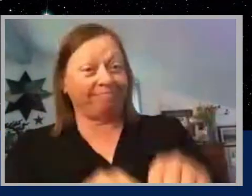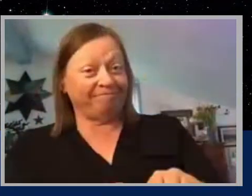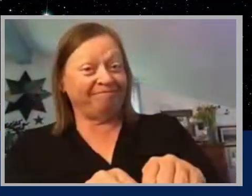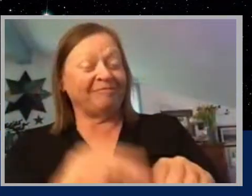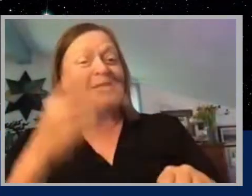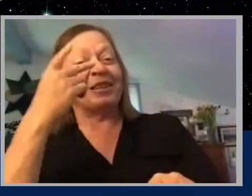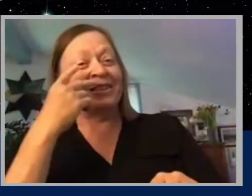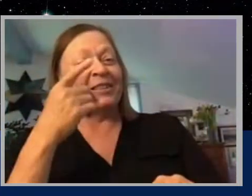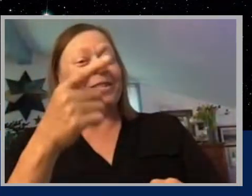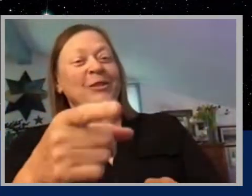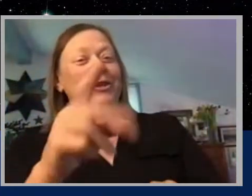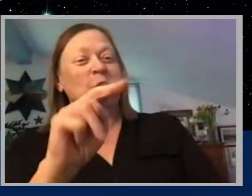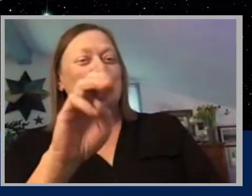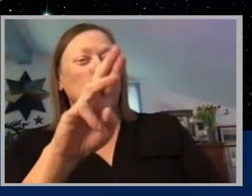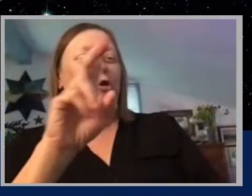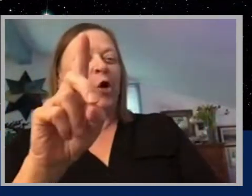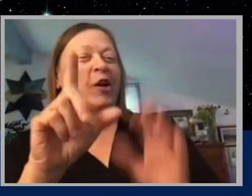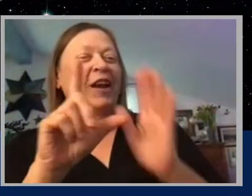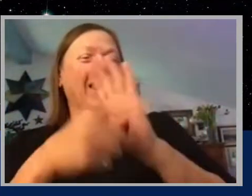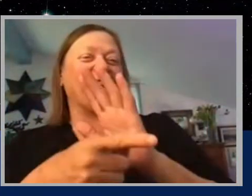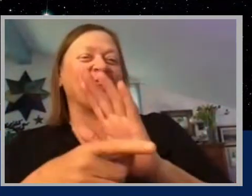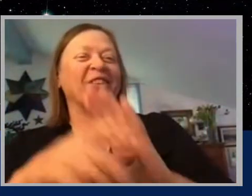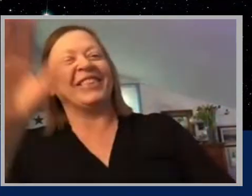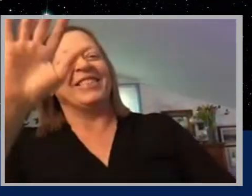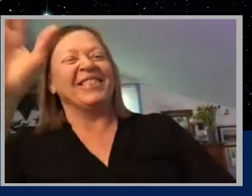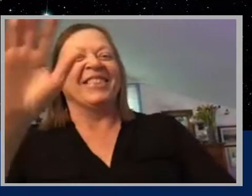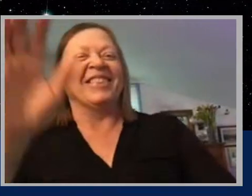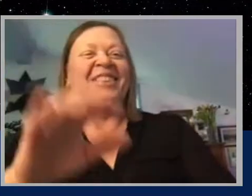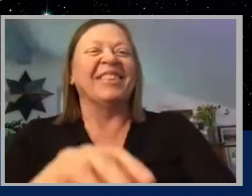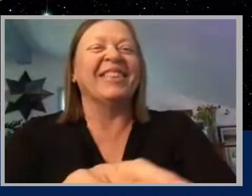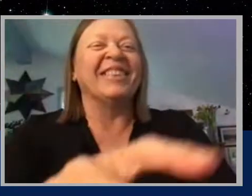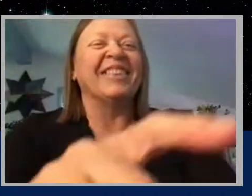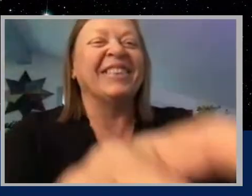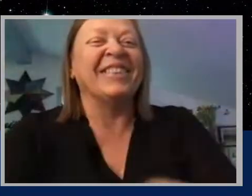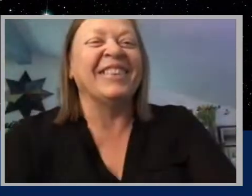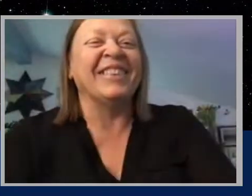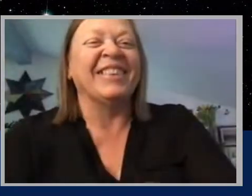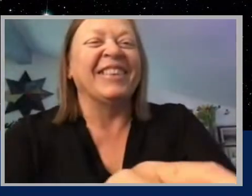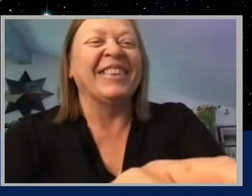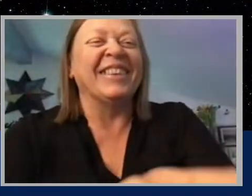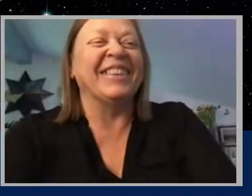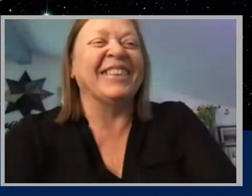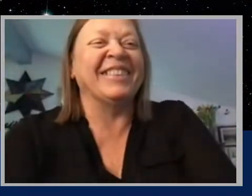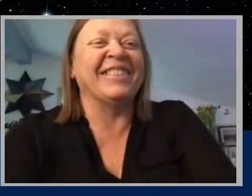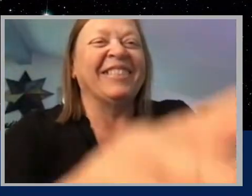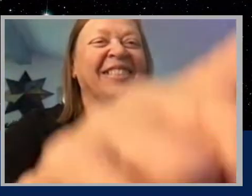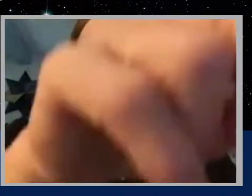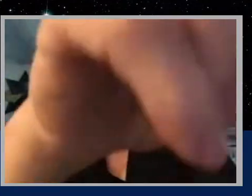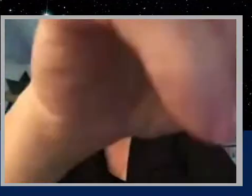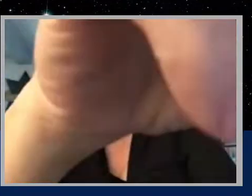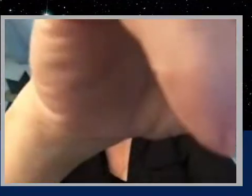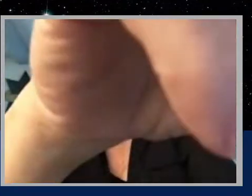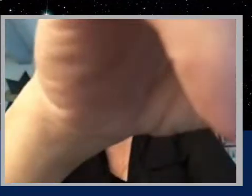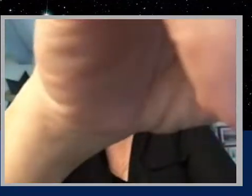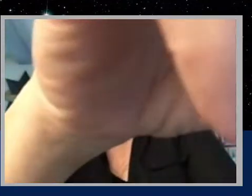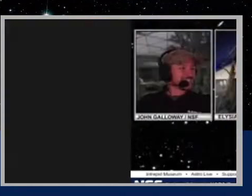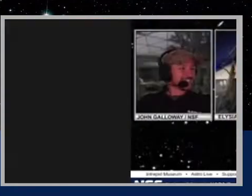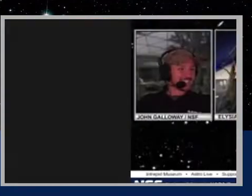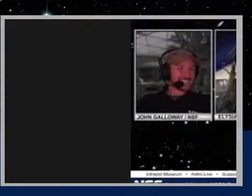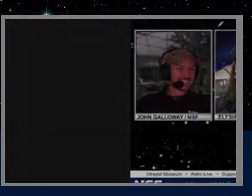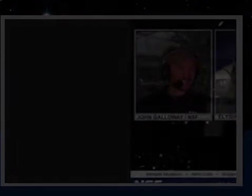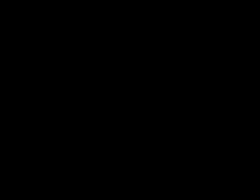nerds later. Thanks for watching, y'all. Thanks, everyone. Everybody can watch. We didn't cover this in the practice. So, all right.